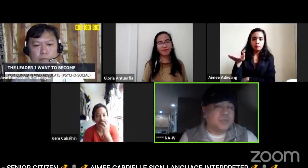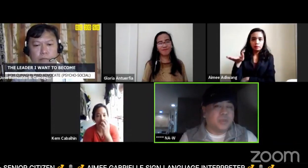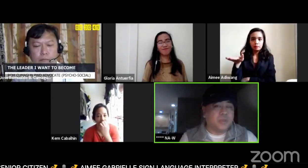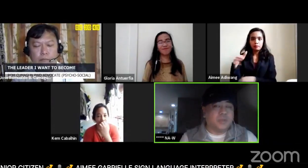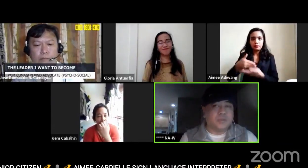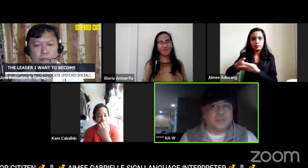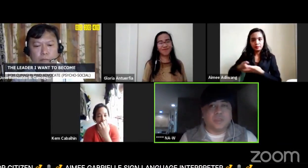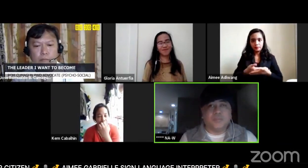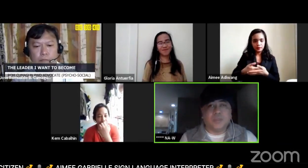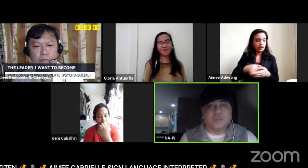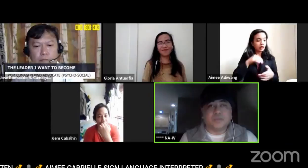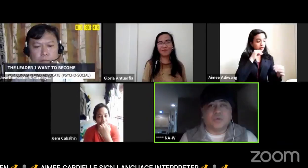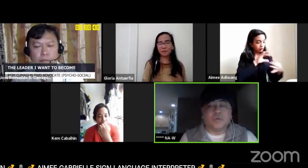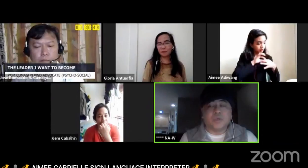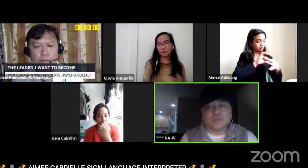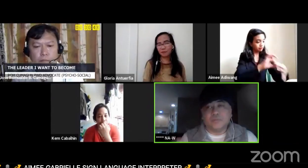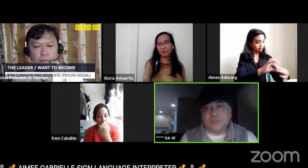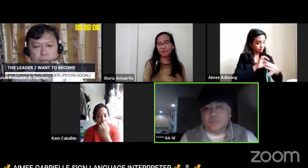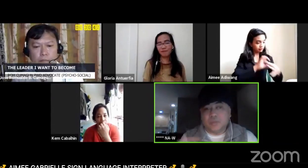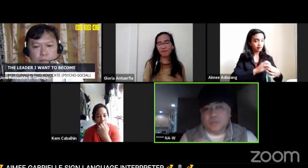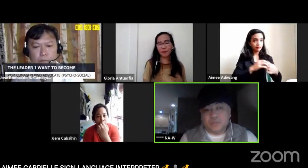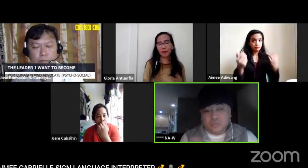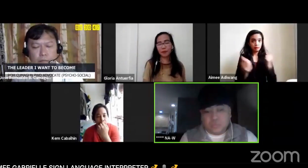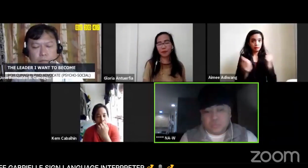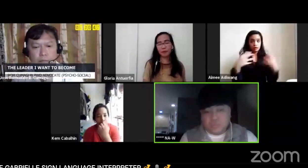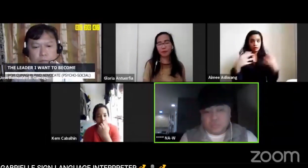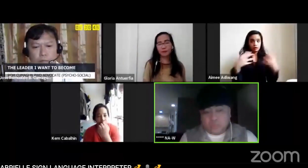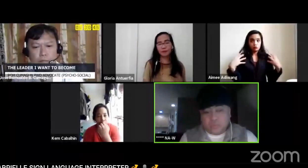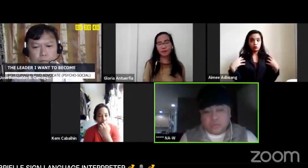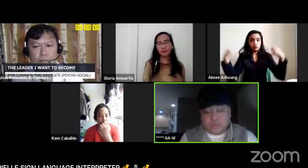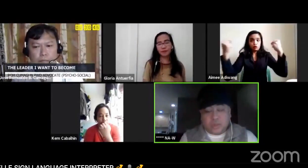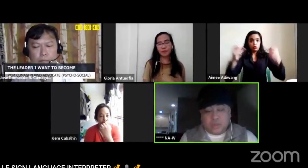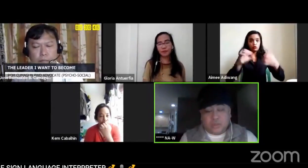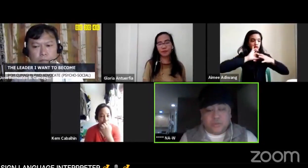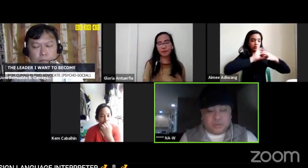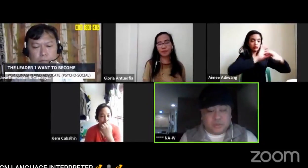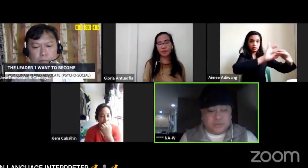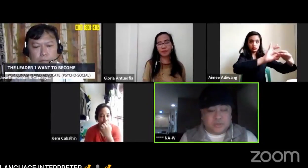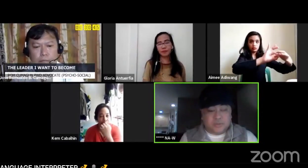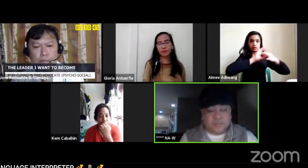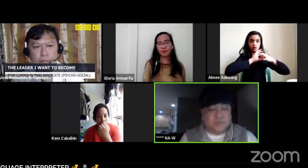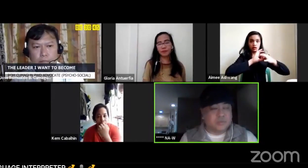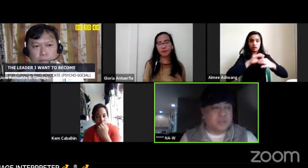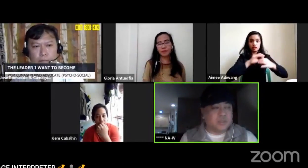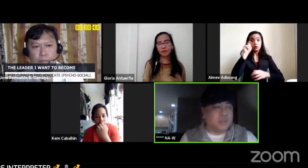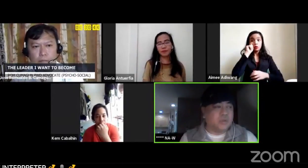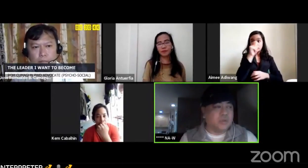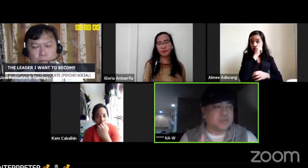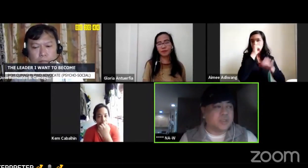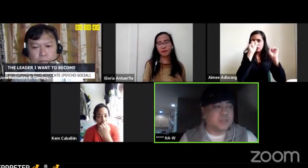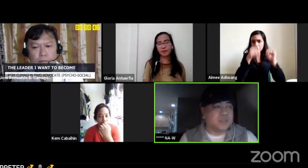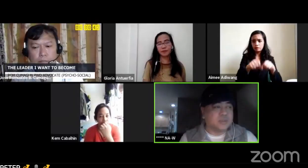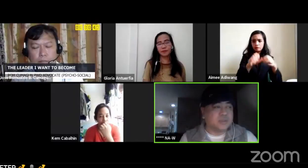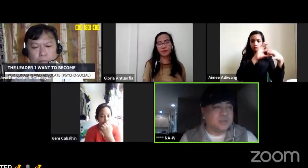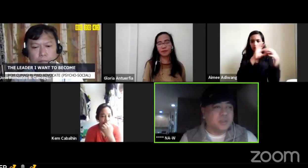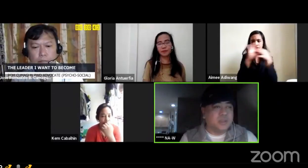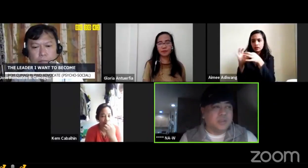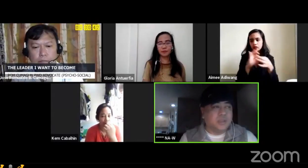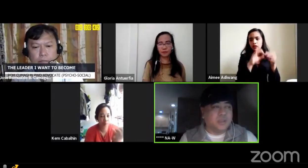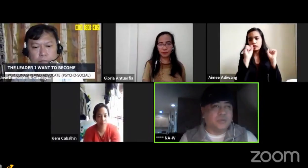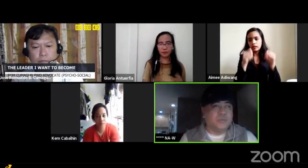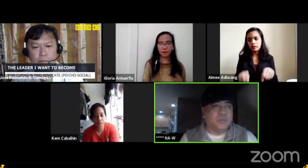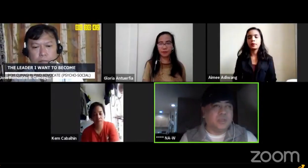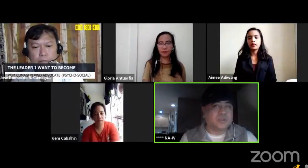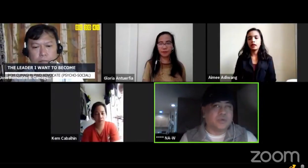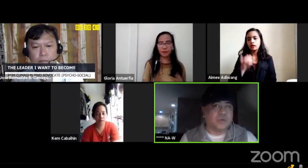No? It can be a strong connection between twins. No, it can go as high as that.